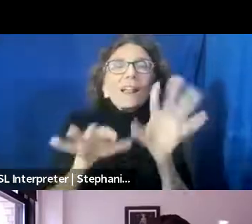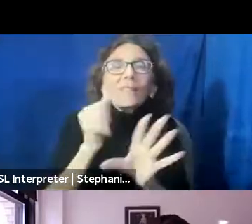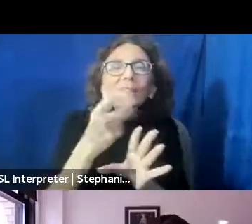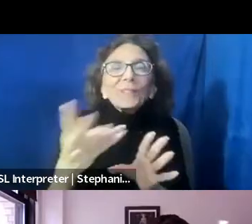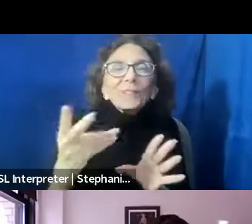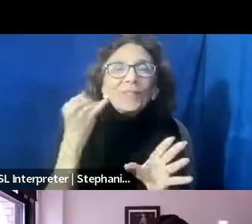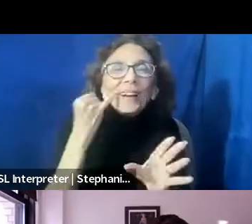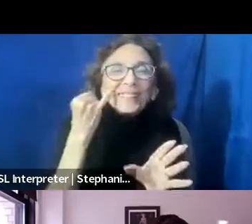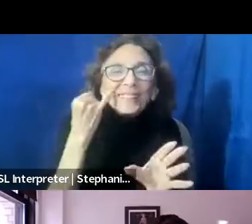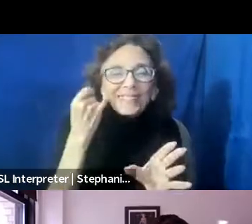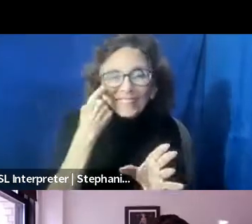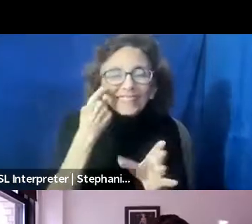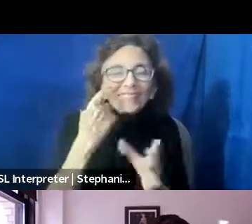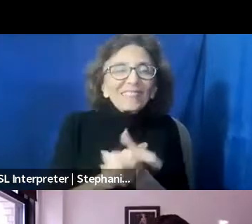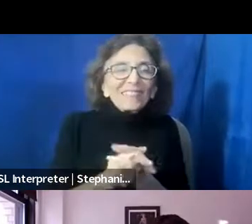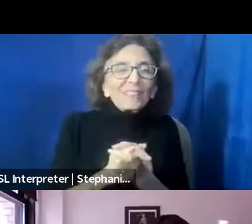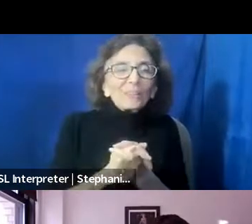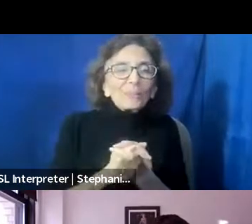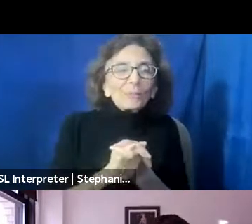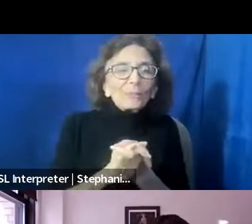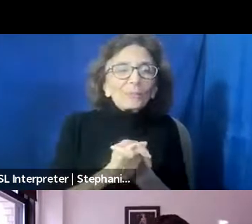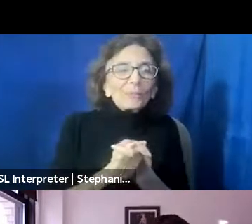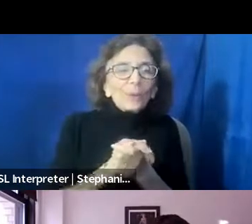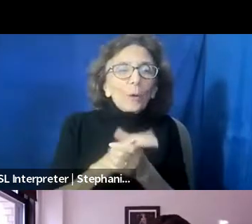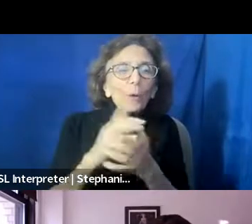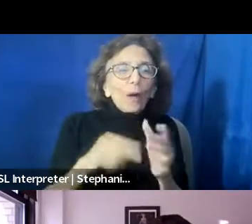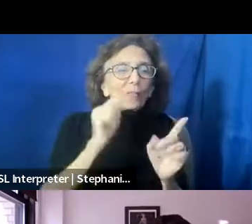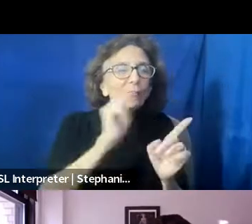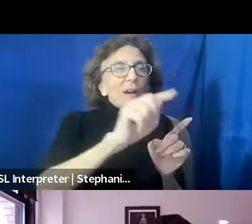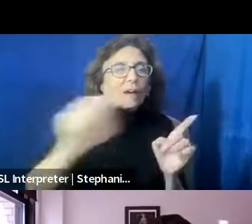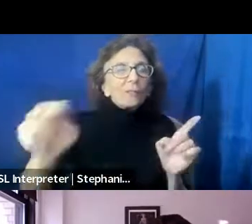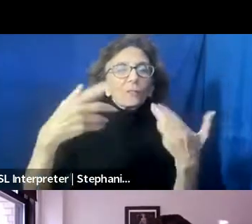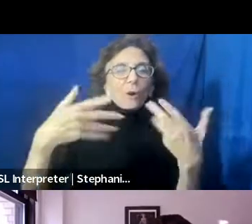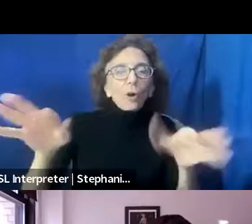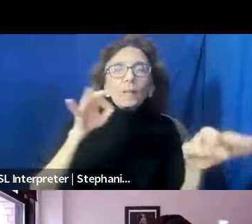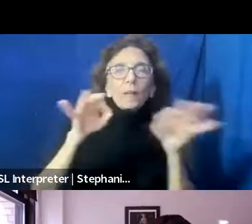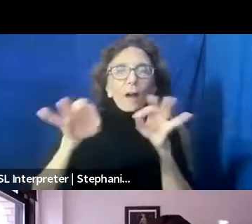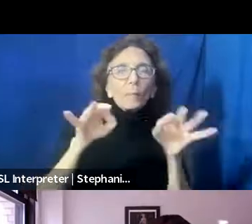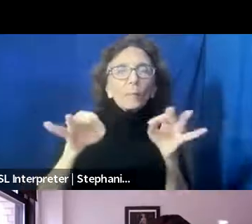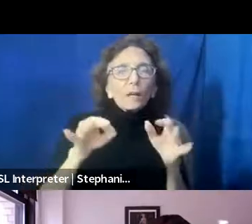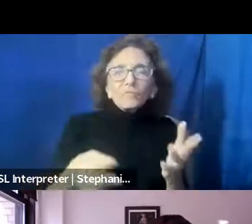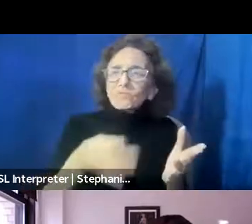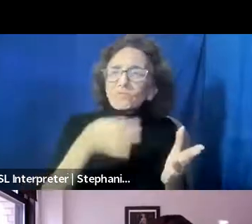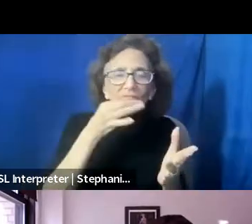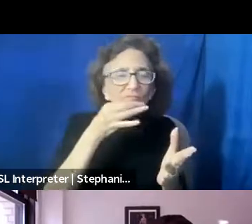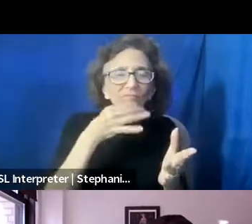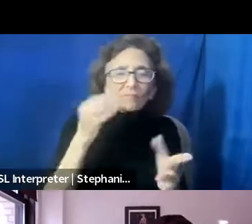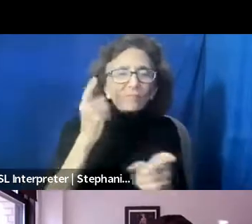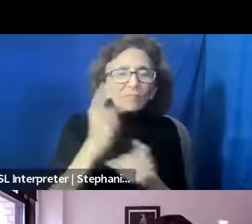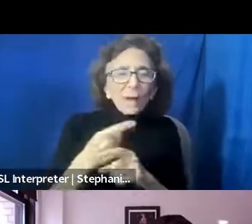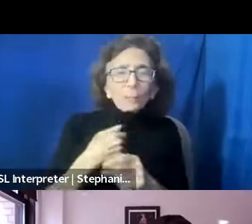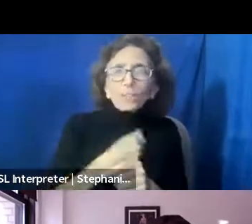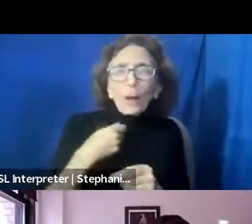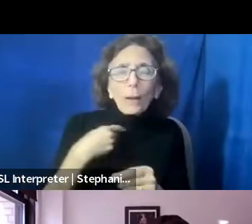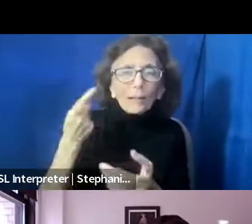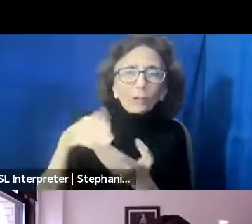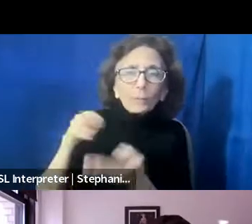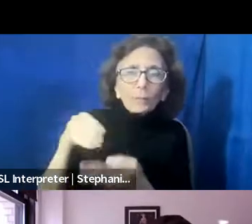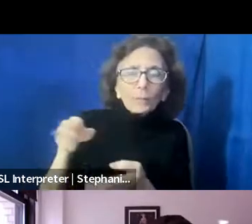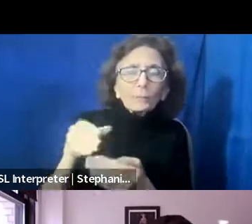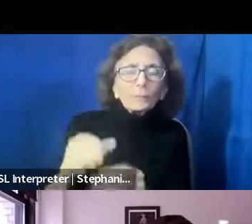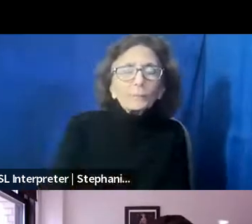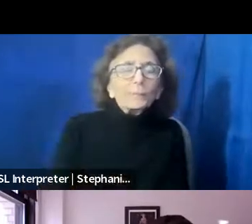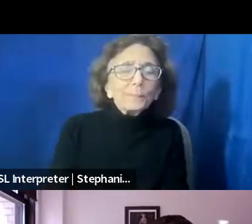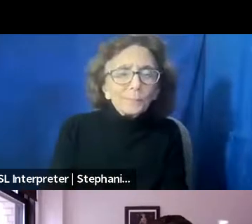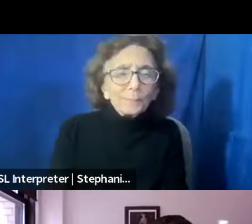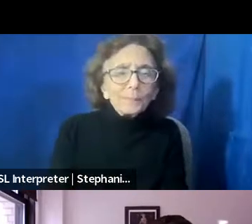ideas, because so much of what the others have said are also obviously comparable ingredients. And I apologize for my dog